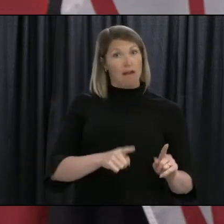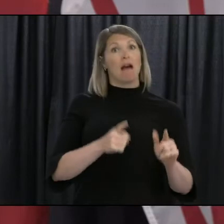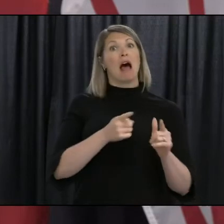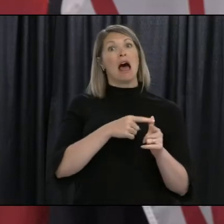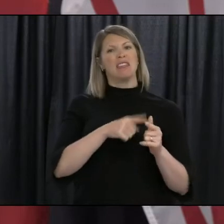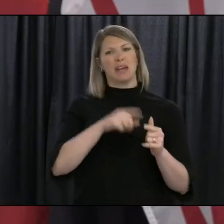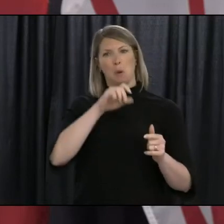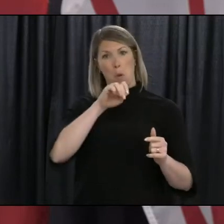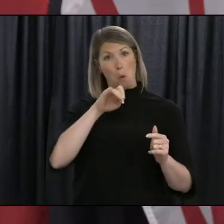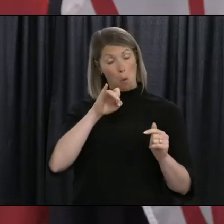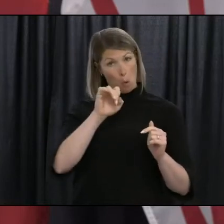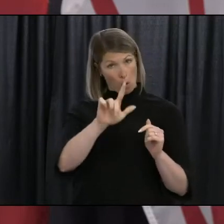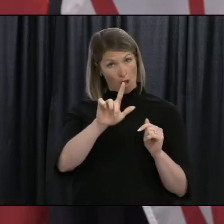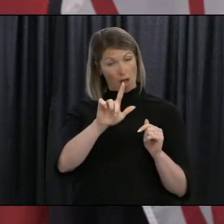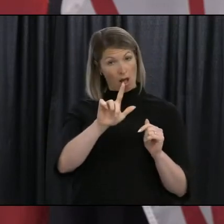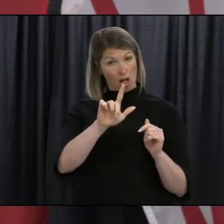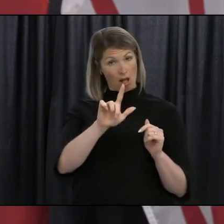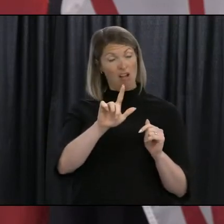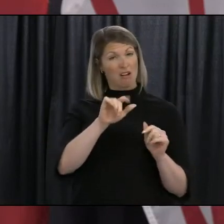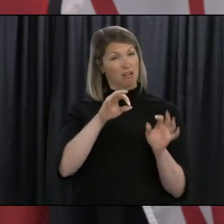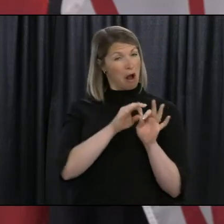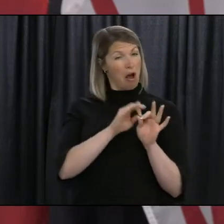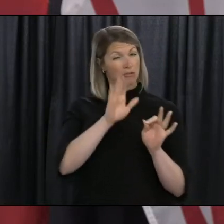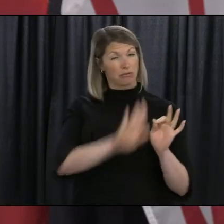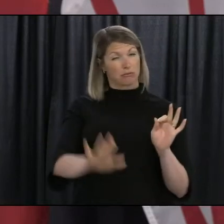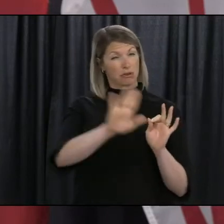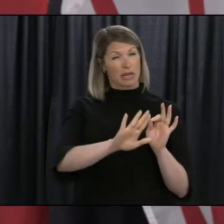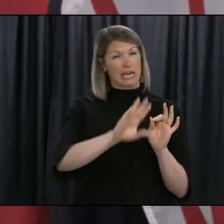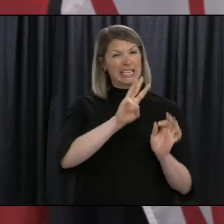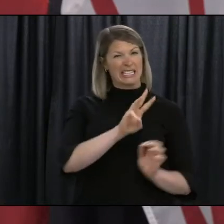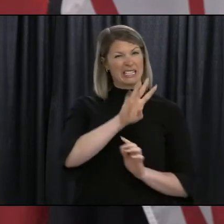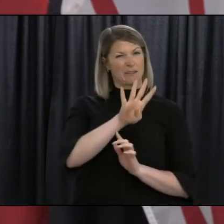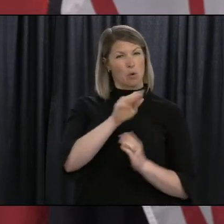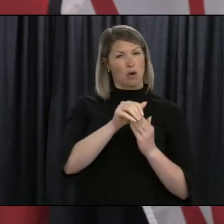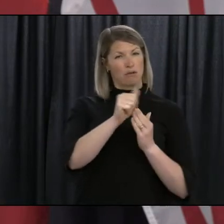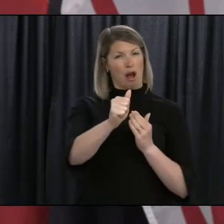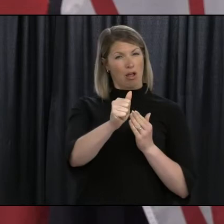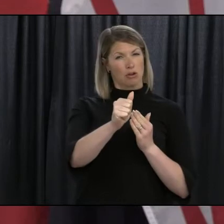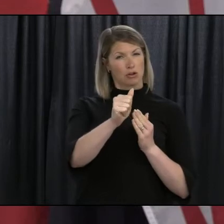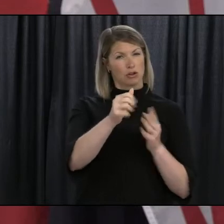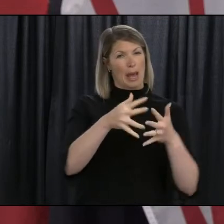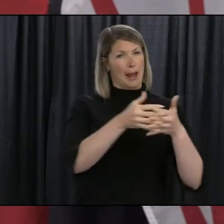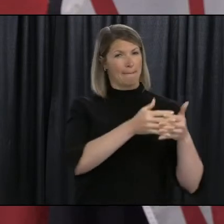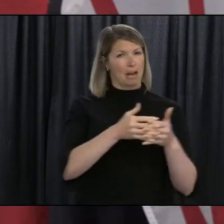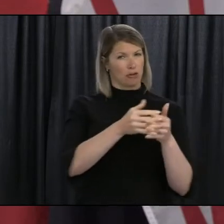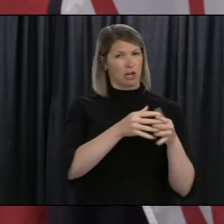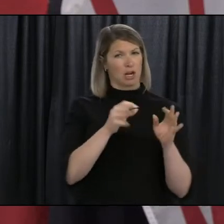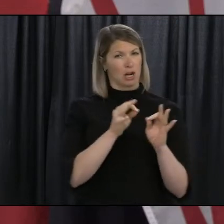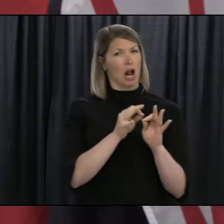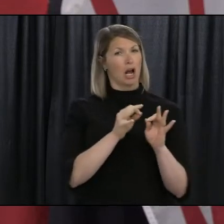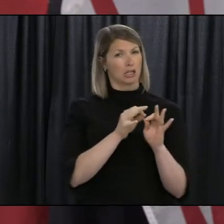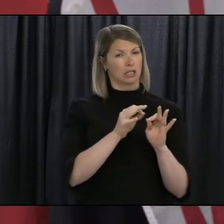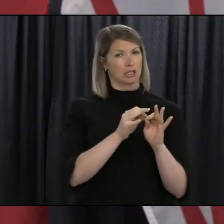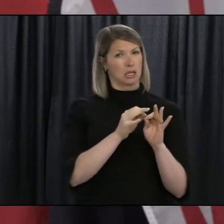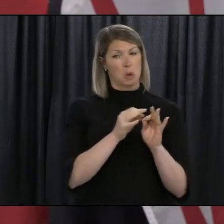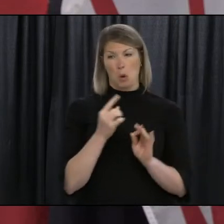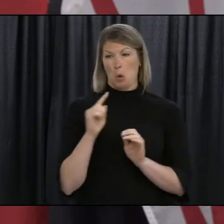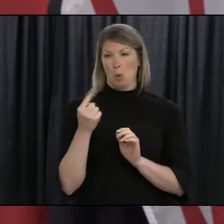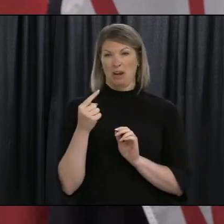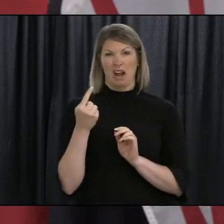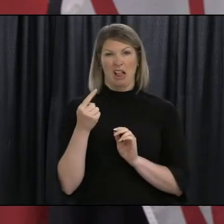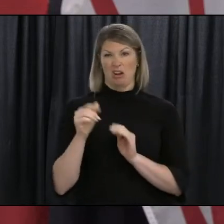average oil price was $64 US a barrel, just $1 below the budget